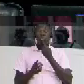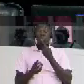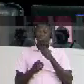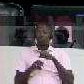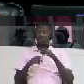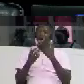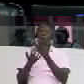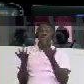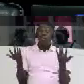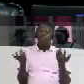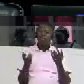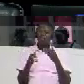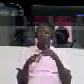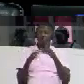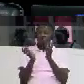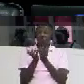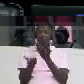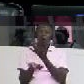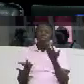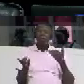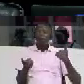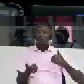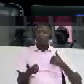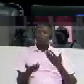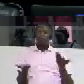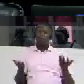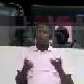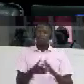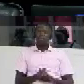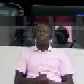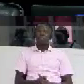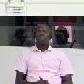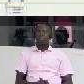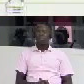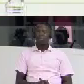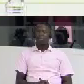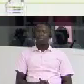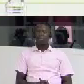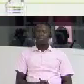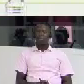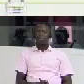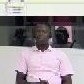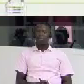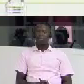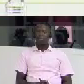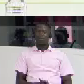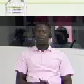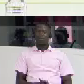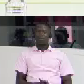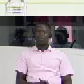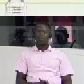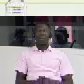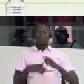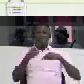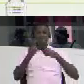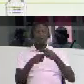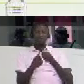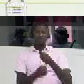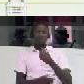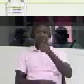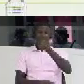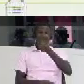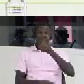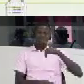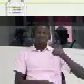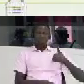nag ñoom ñoo solo woon ak yëre yu xonq yooyu ñaata lañ woon. ñoom dem nañ ba 6. juróom benn. They were up to